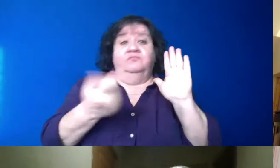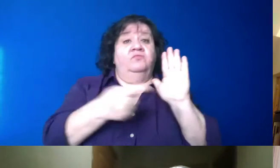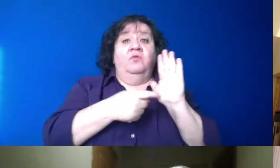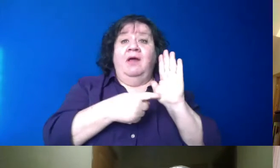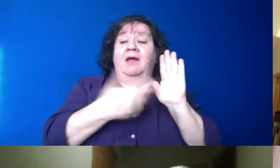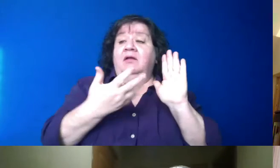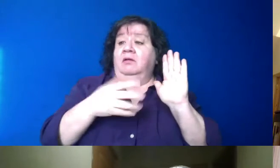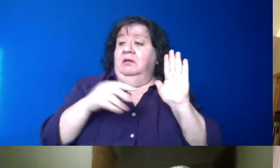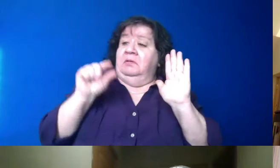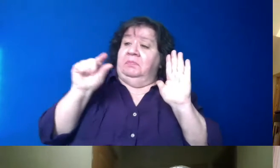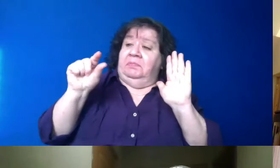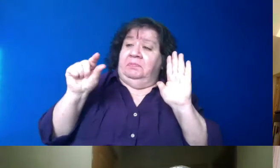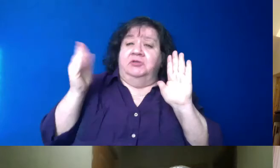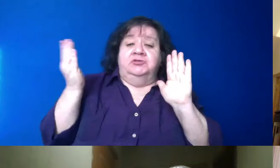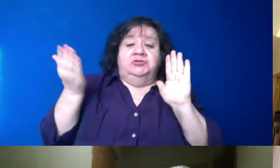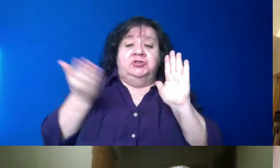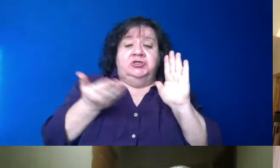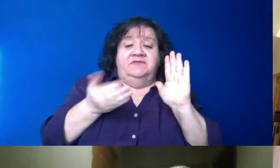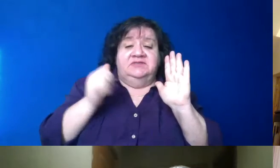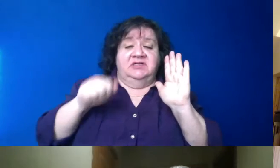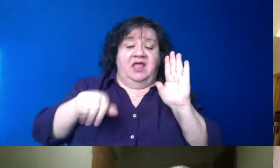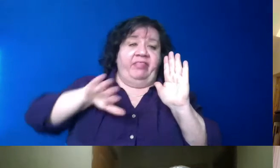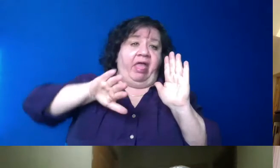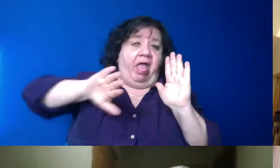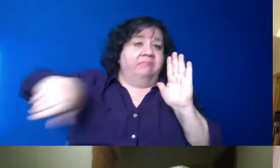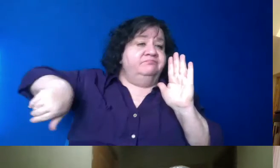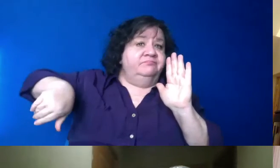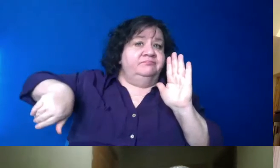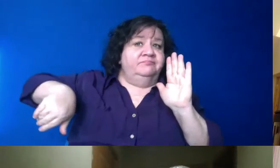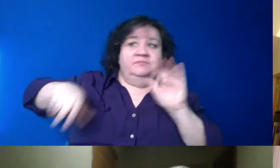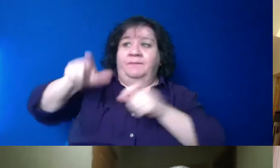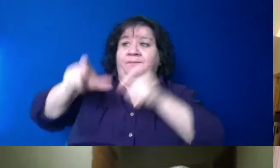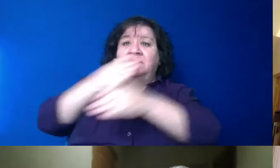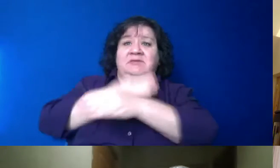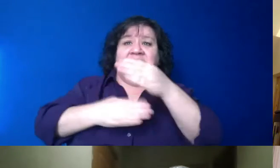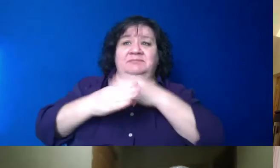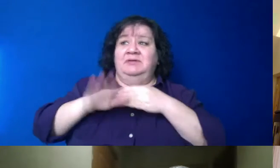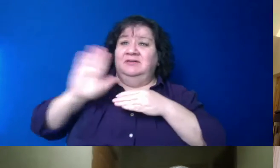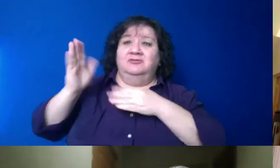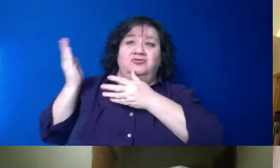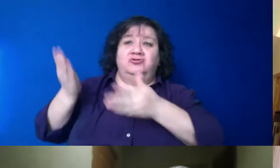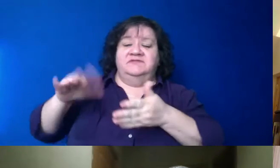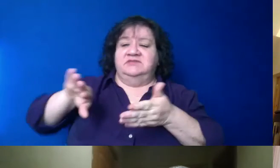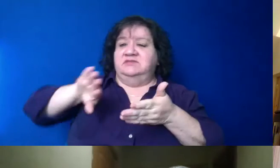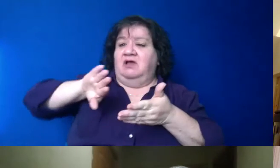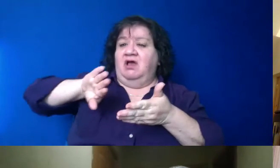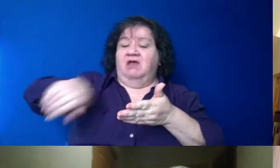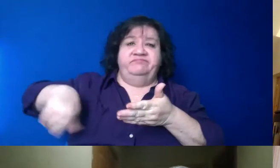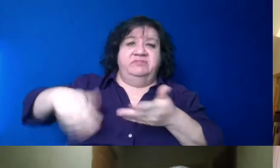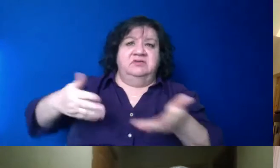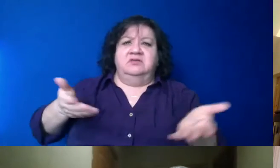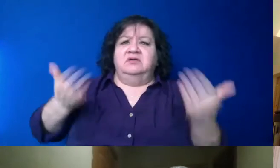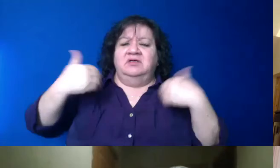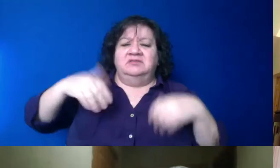rural settings and remote settings. And the World Bank plea is a plea for continuity of